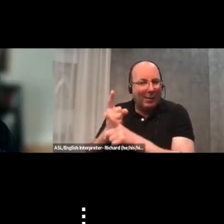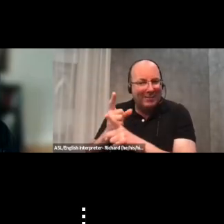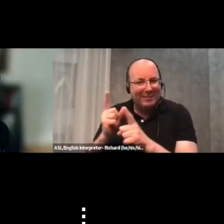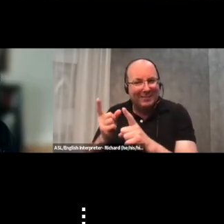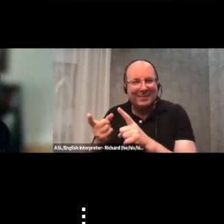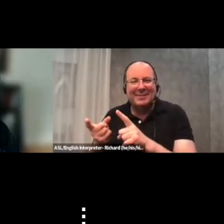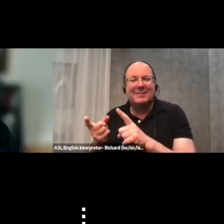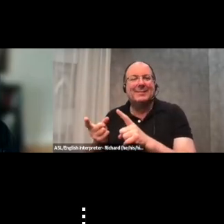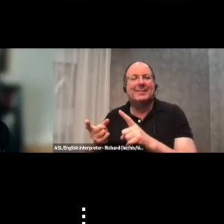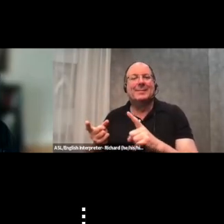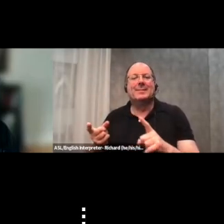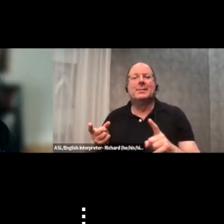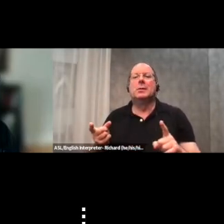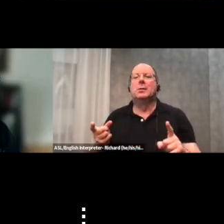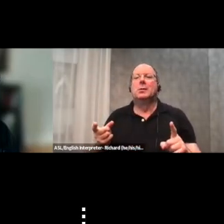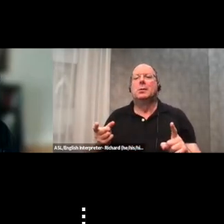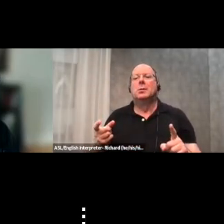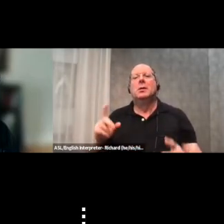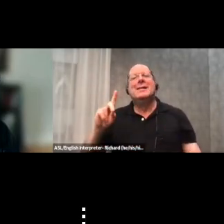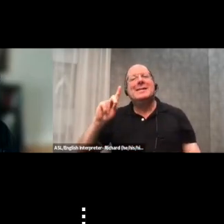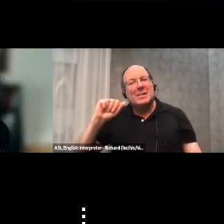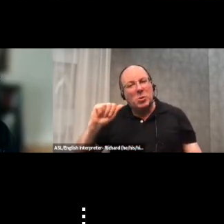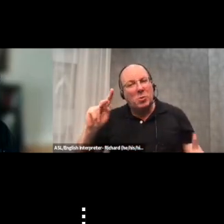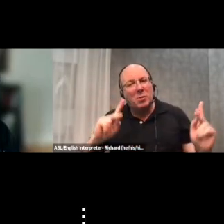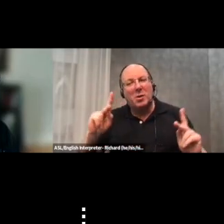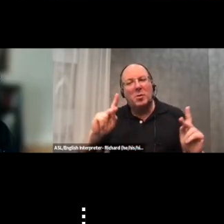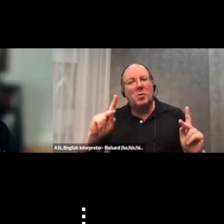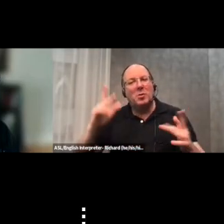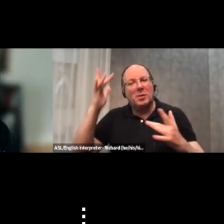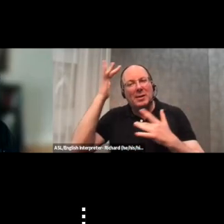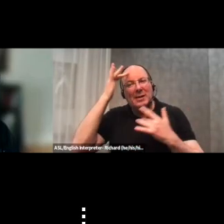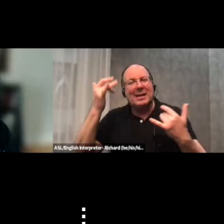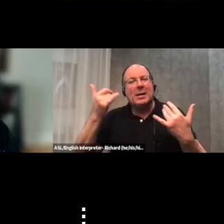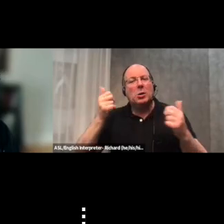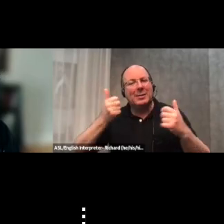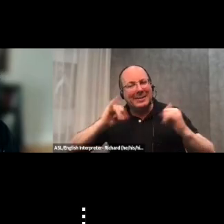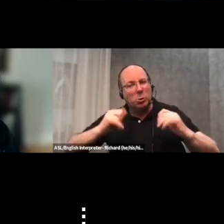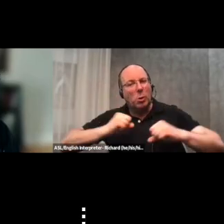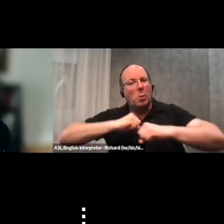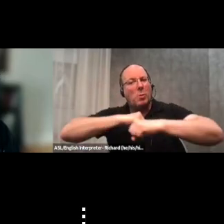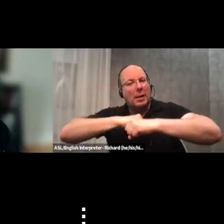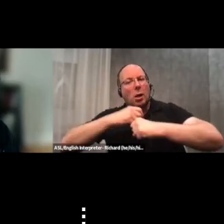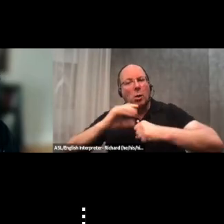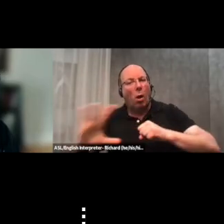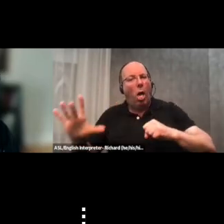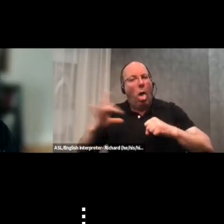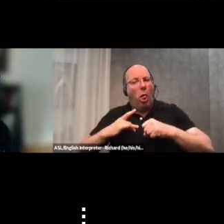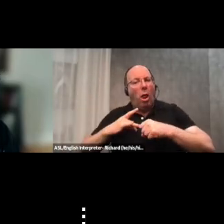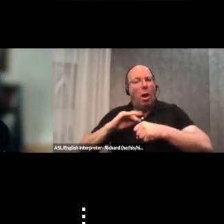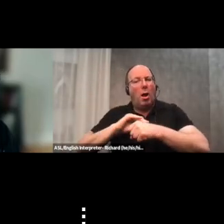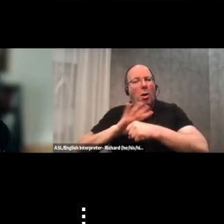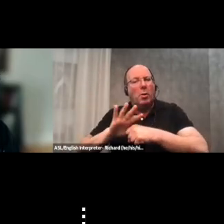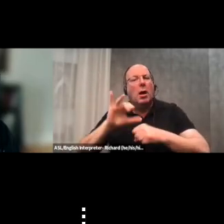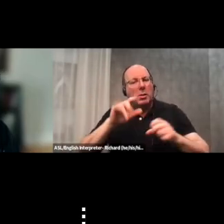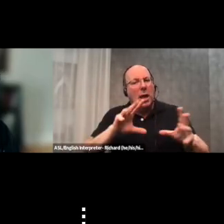that because a lot of disabled and chronically ill folks are still trying to protect themselves from COVID, and it can be translated